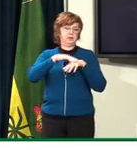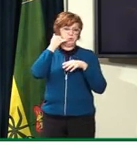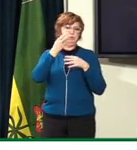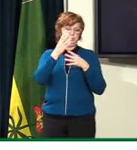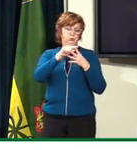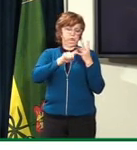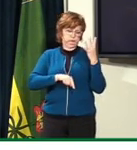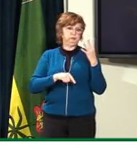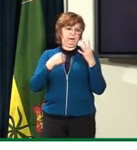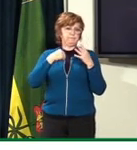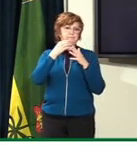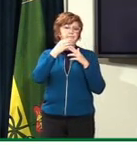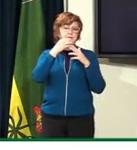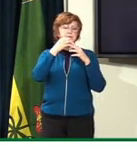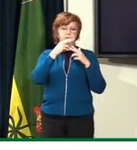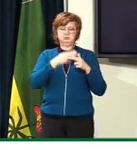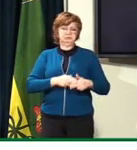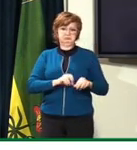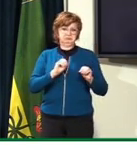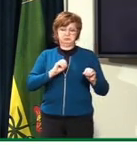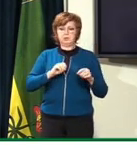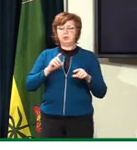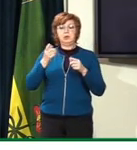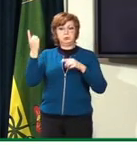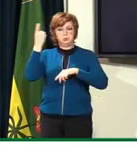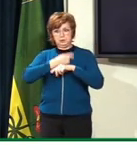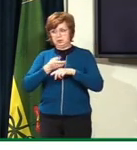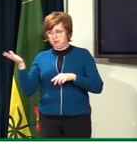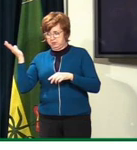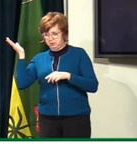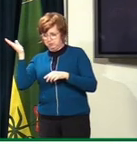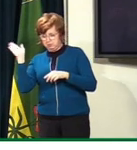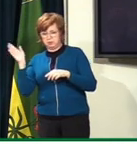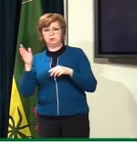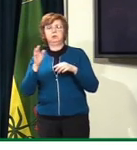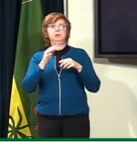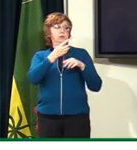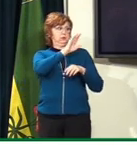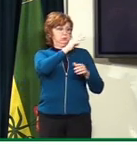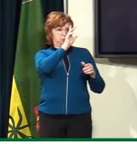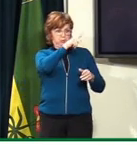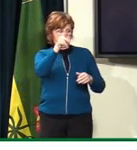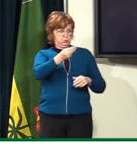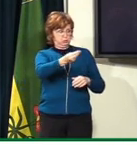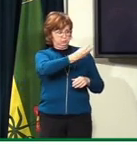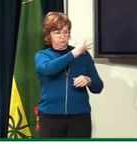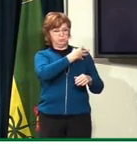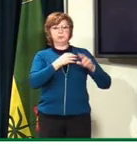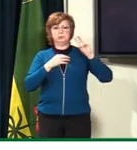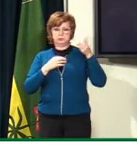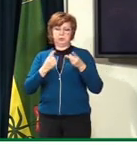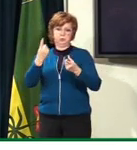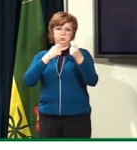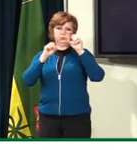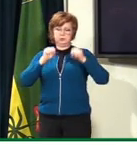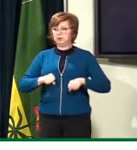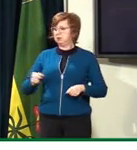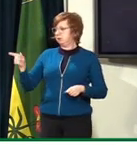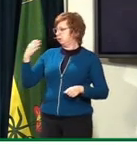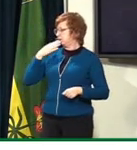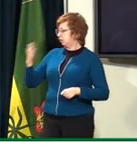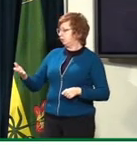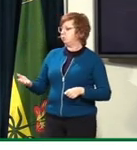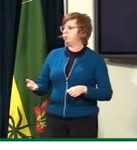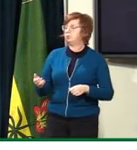Today's event is going to include a presentation, and then we'll have time for questions. So to kick us off, I will turn things over to Scott. Thank you, Jenna.